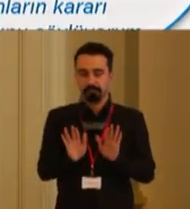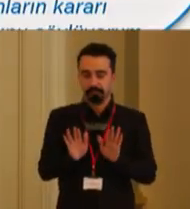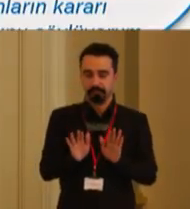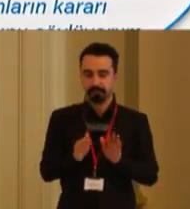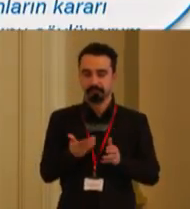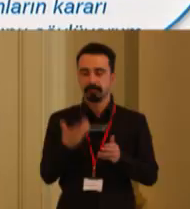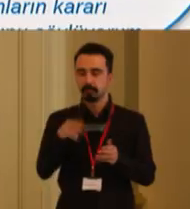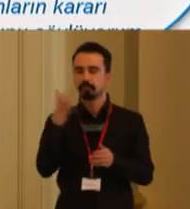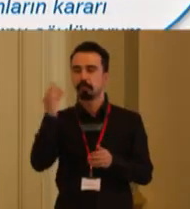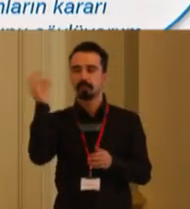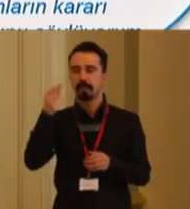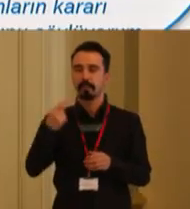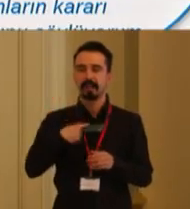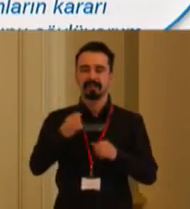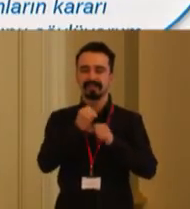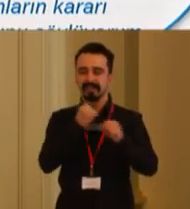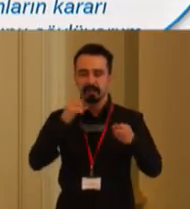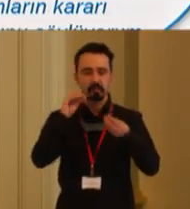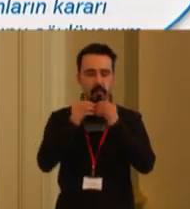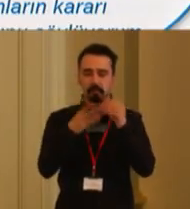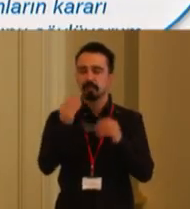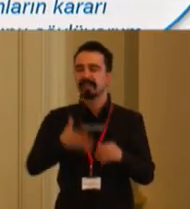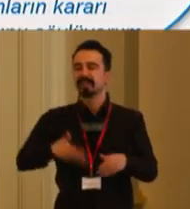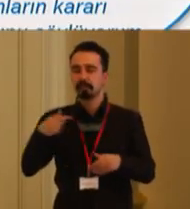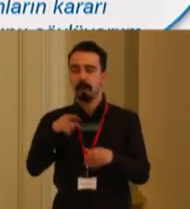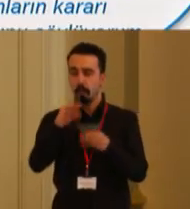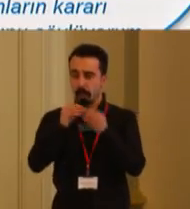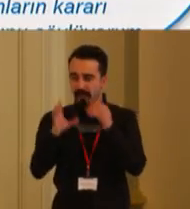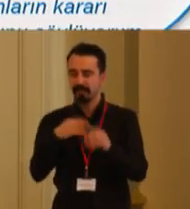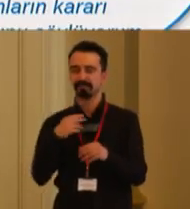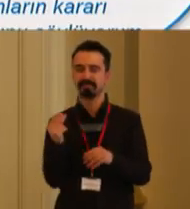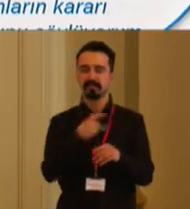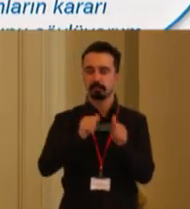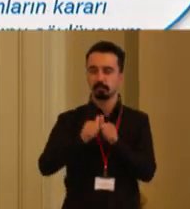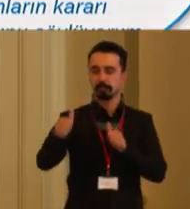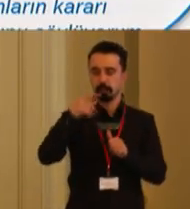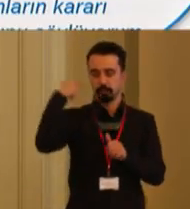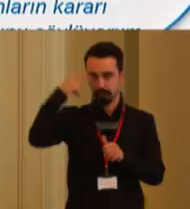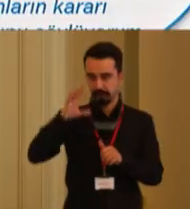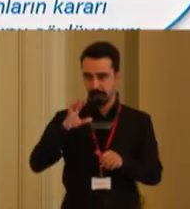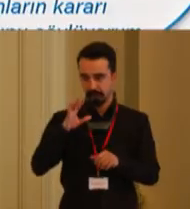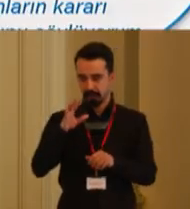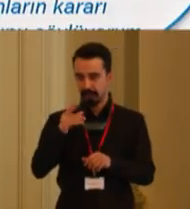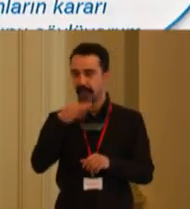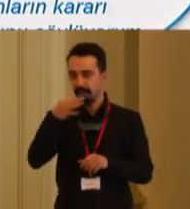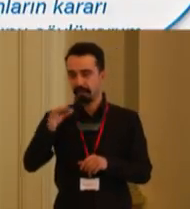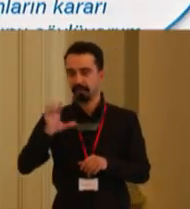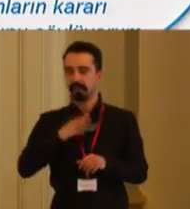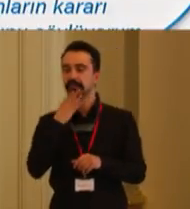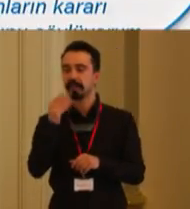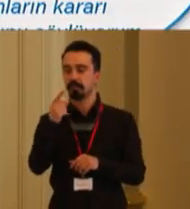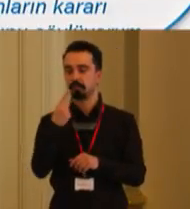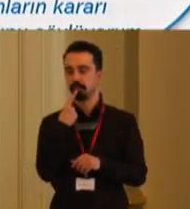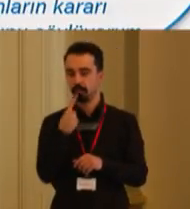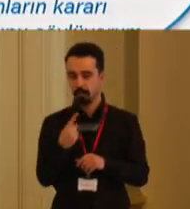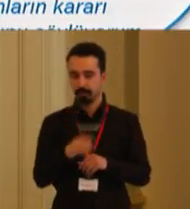is to keep quiet. I don't like tension at all. If I feel that tension is up and coming, I just avoid that place. I